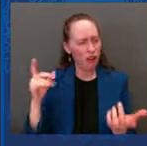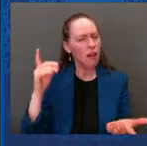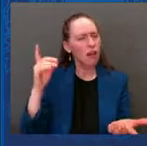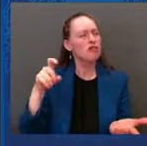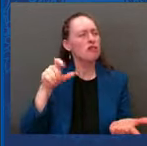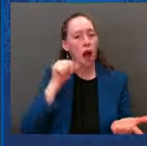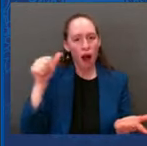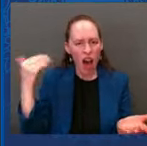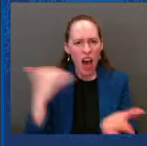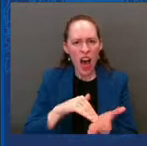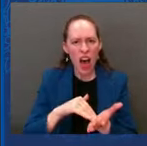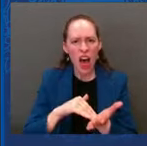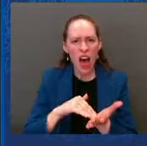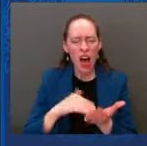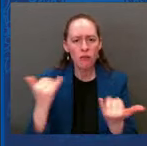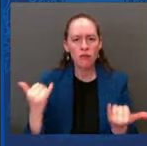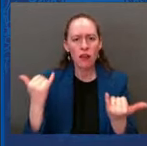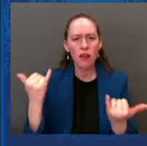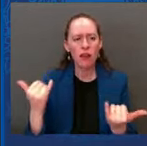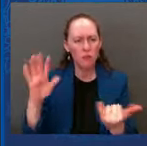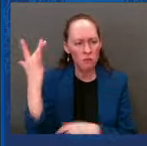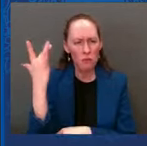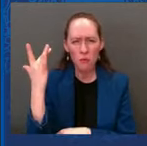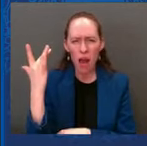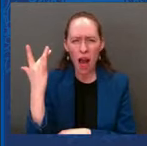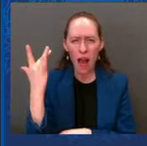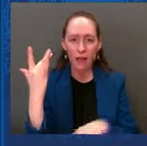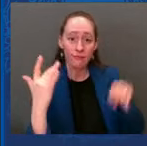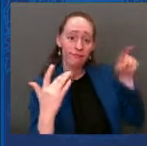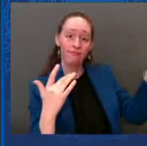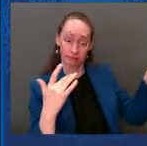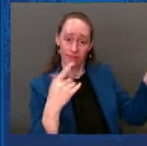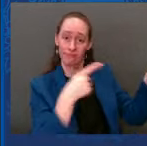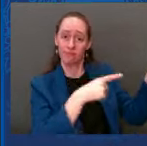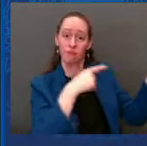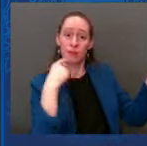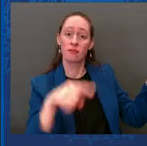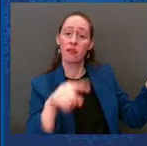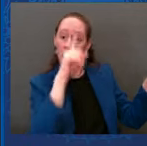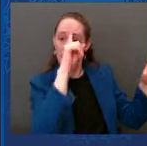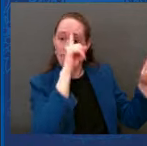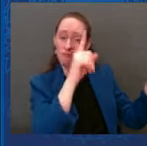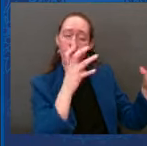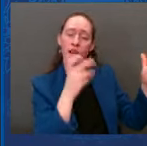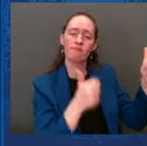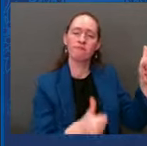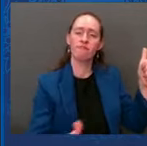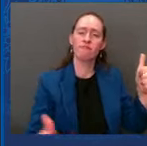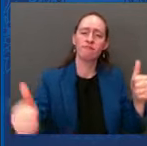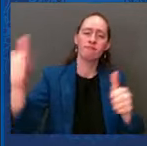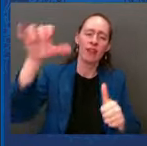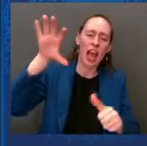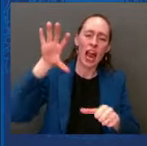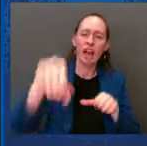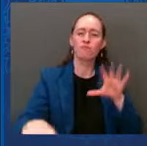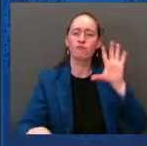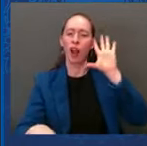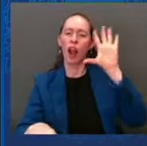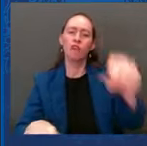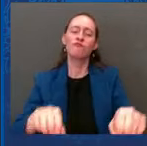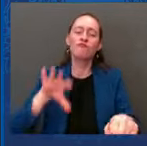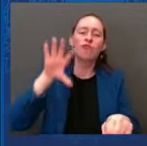its ambitions of enslaving other nations. There is no our acceptance to that. We do not,